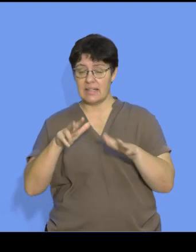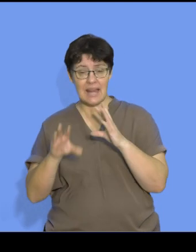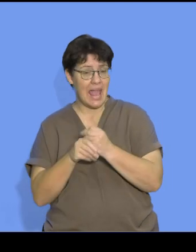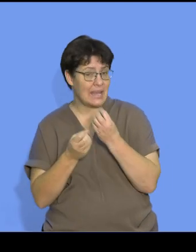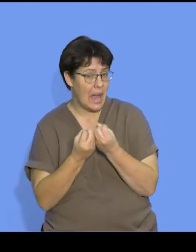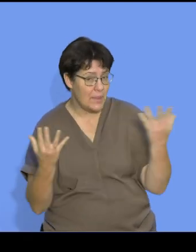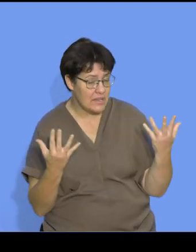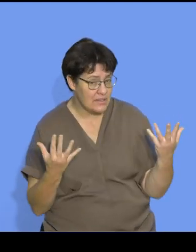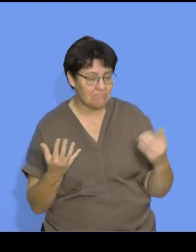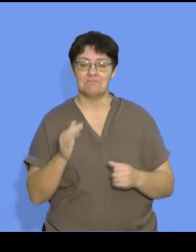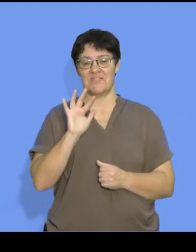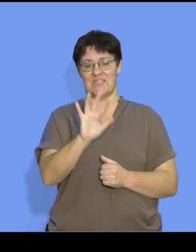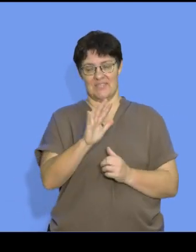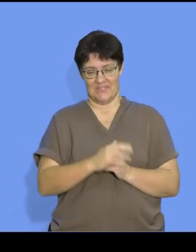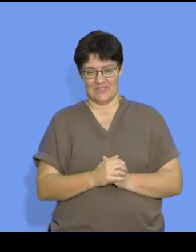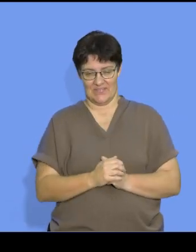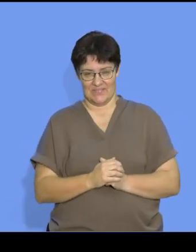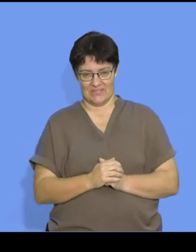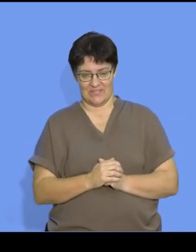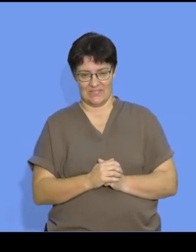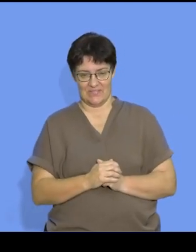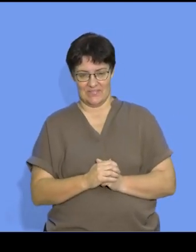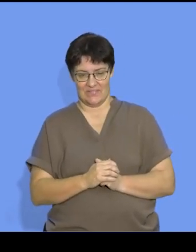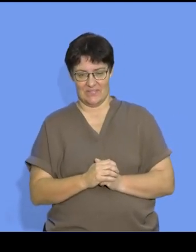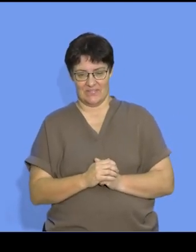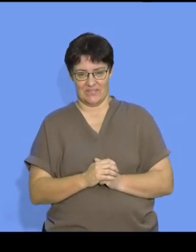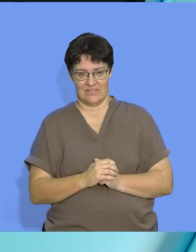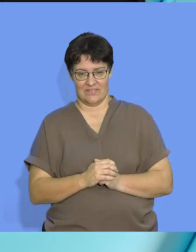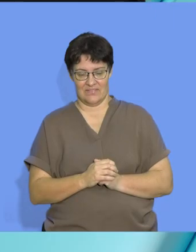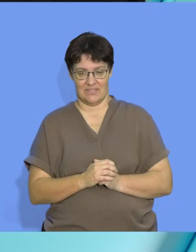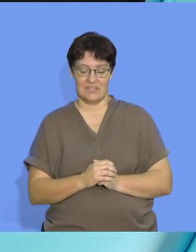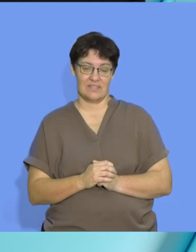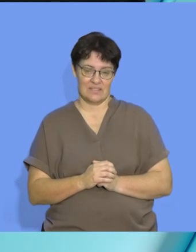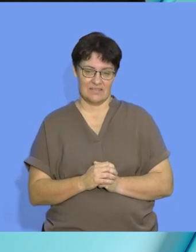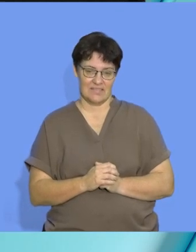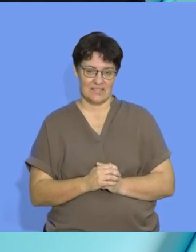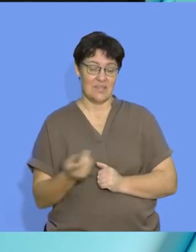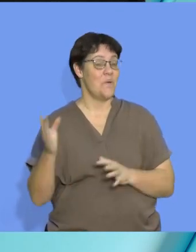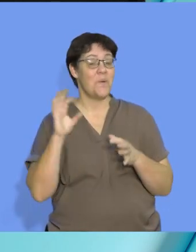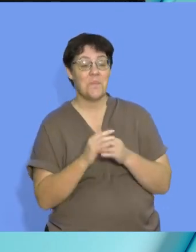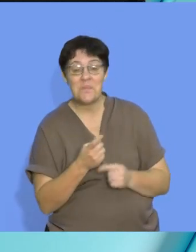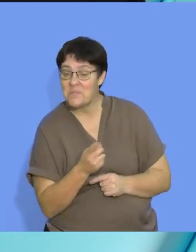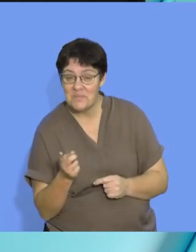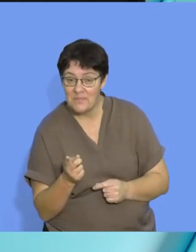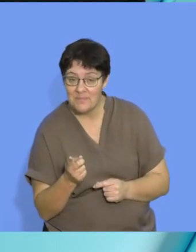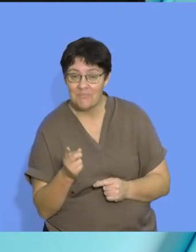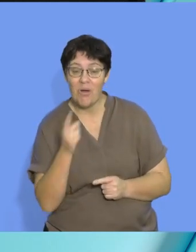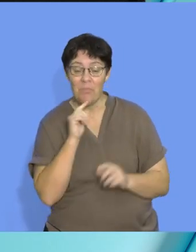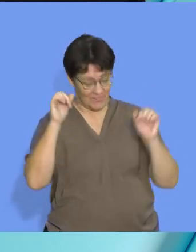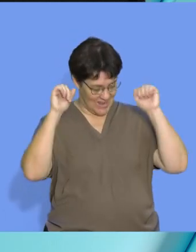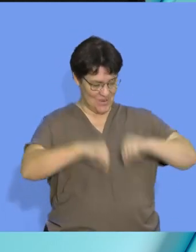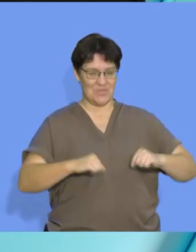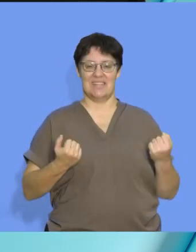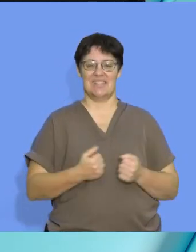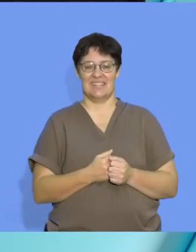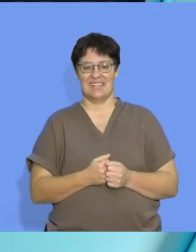18, I added 5. So everybody at home, I hope that you'll agree with